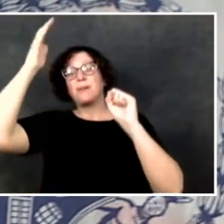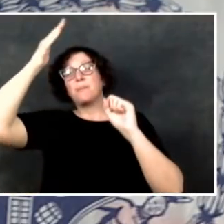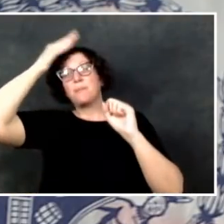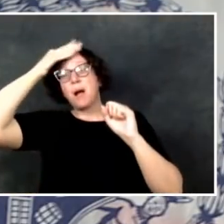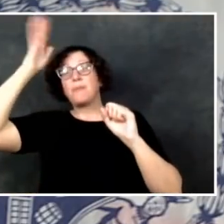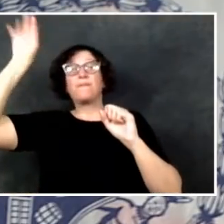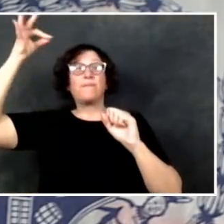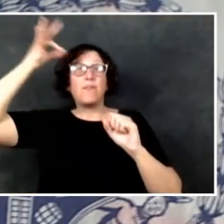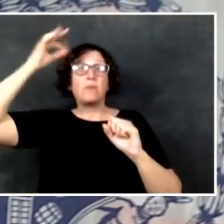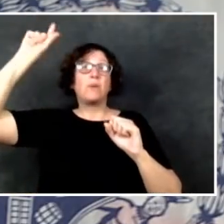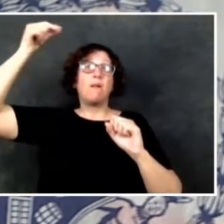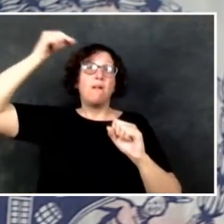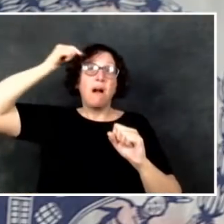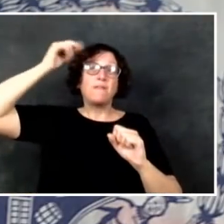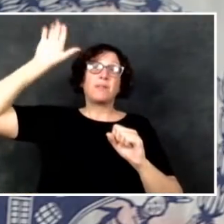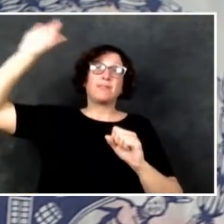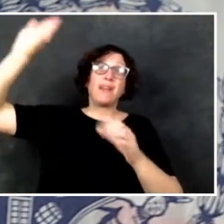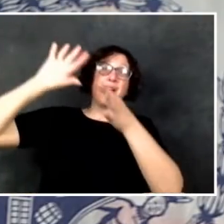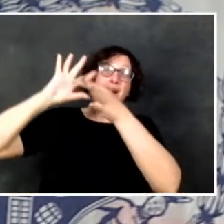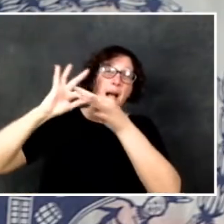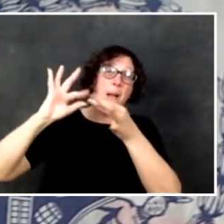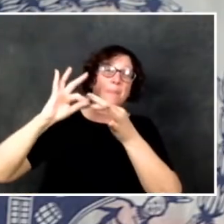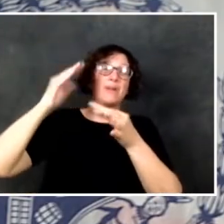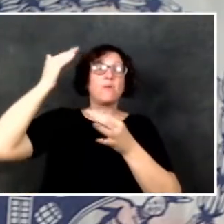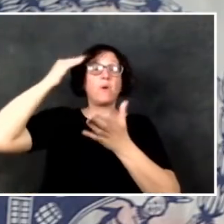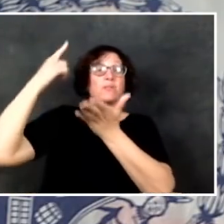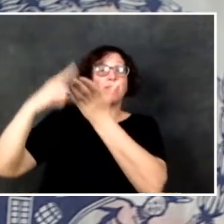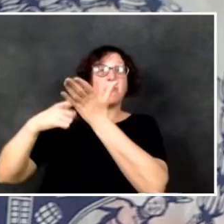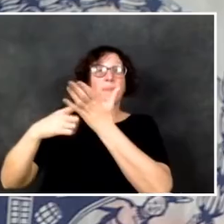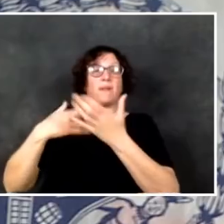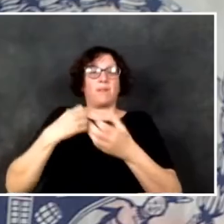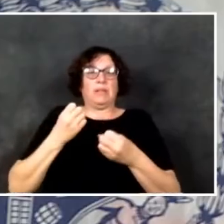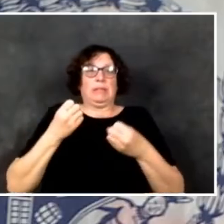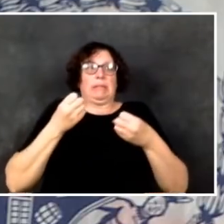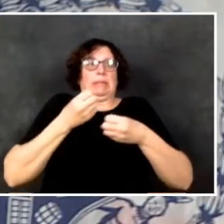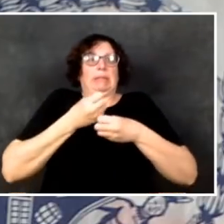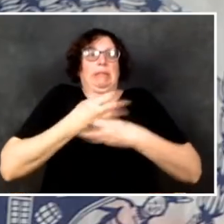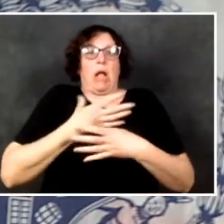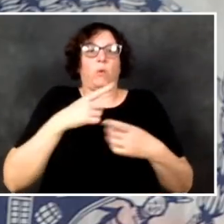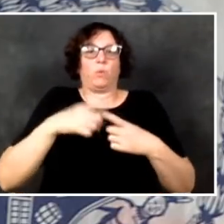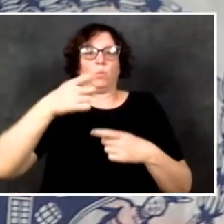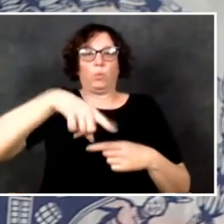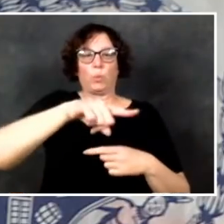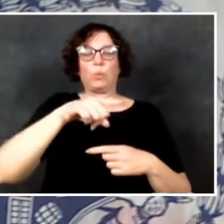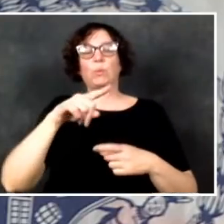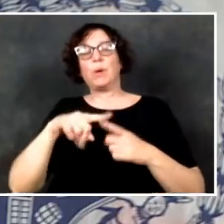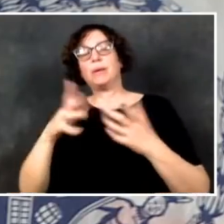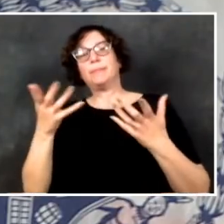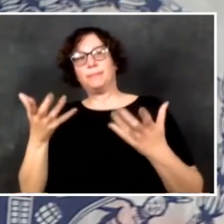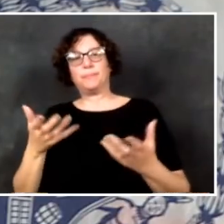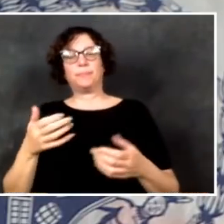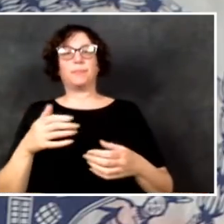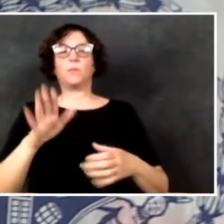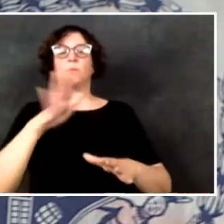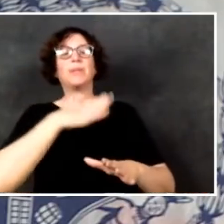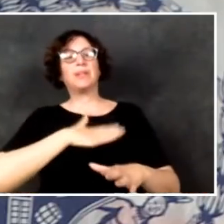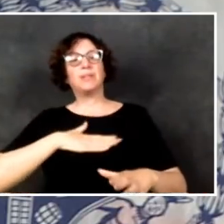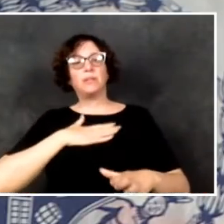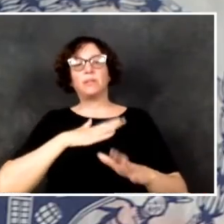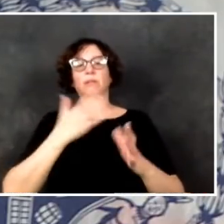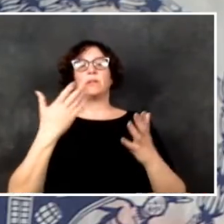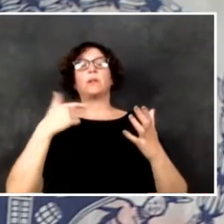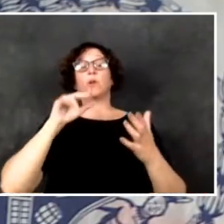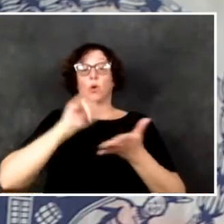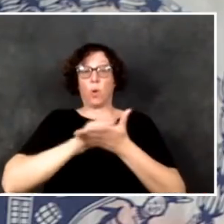been going to the doctor. They haven't even been going out to healthcare facilities because they're so worried about being deported and put in